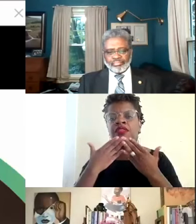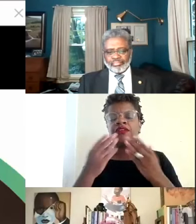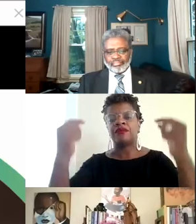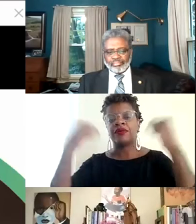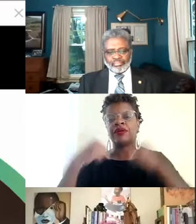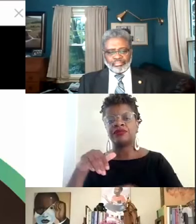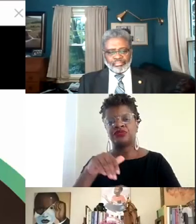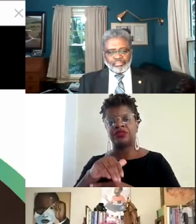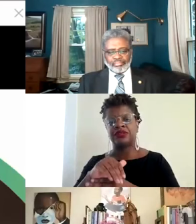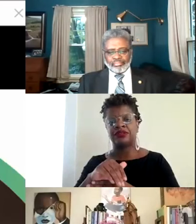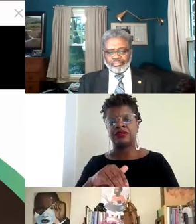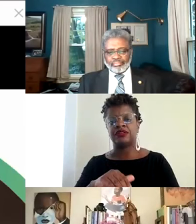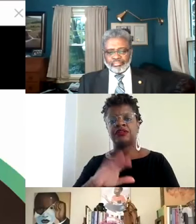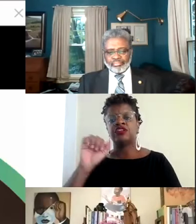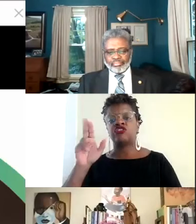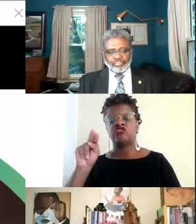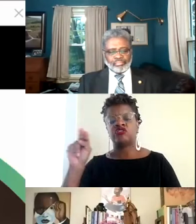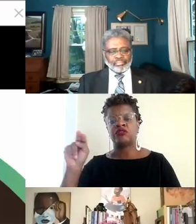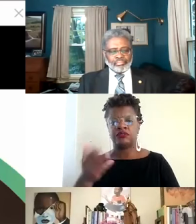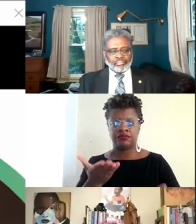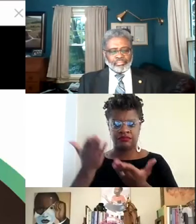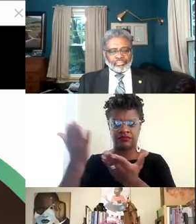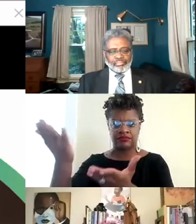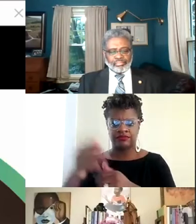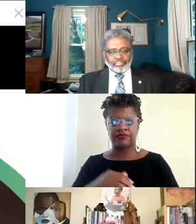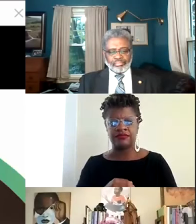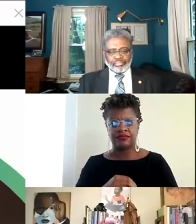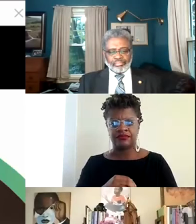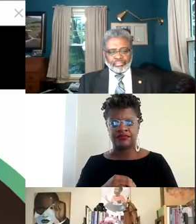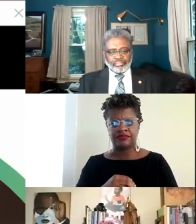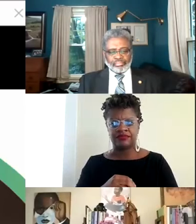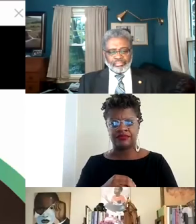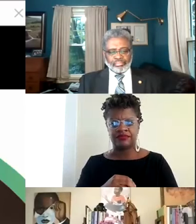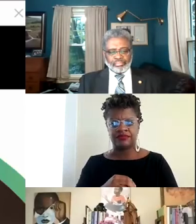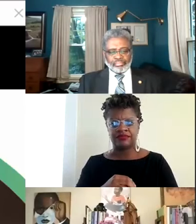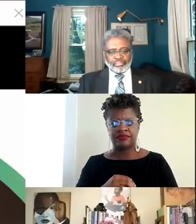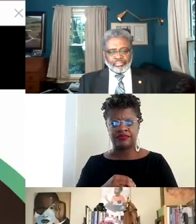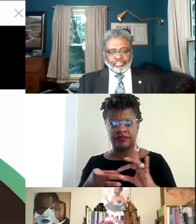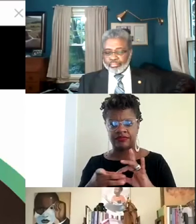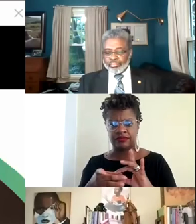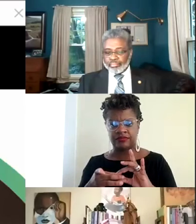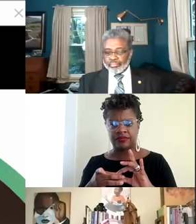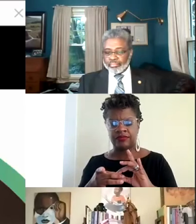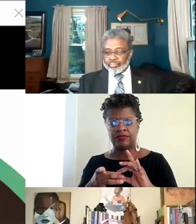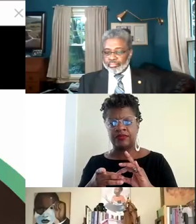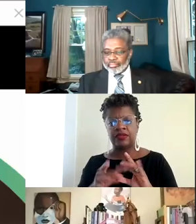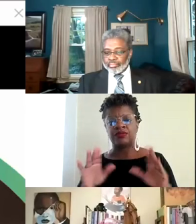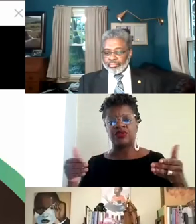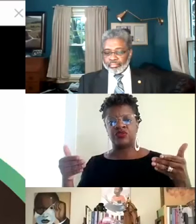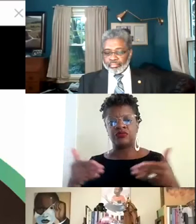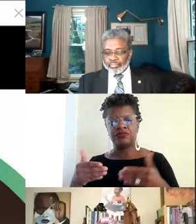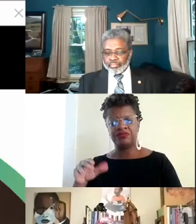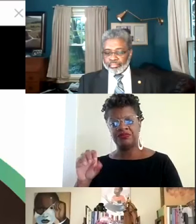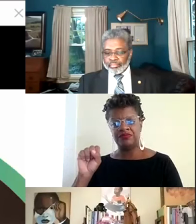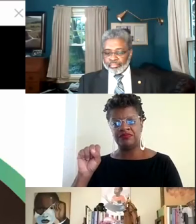Thank you, Wade. I have the pleasure of introducing Sasha Lewis. If you don't know Sasha, she